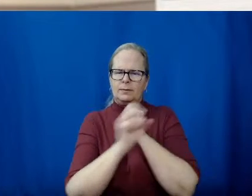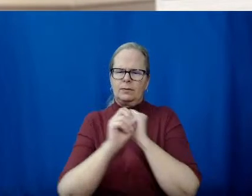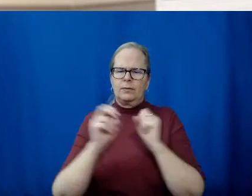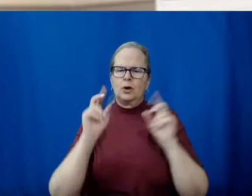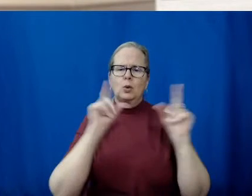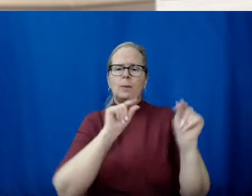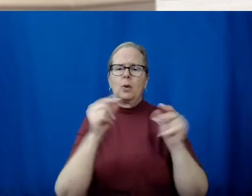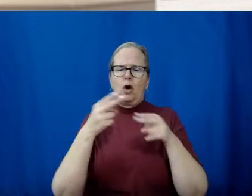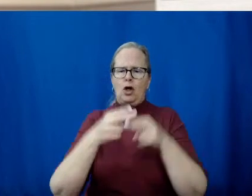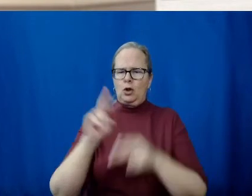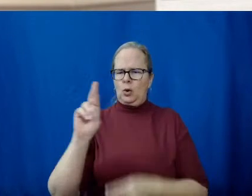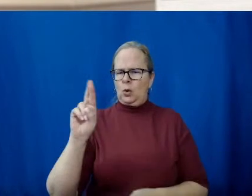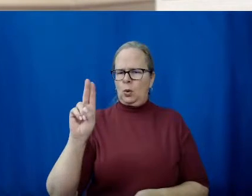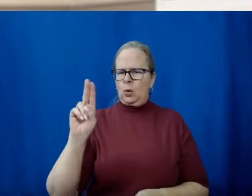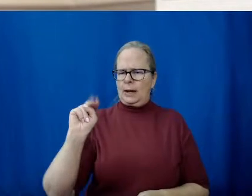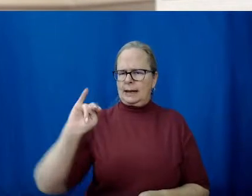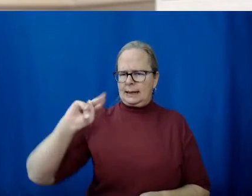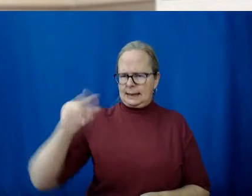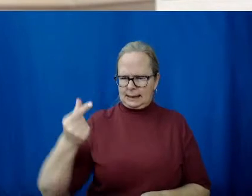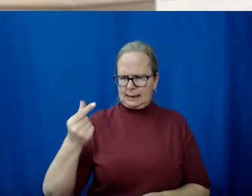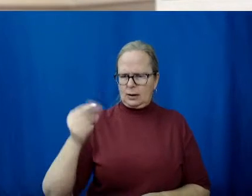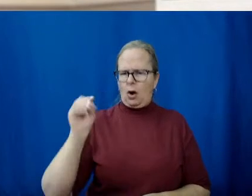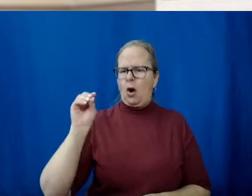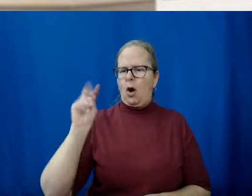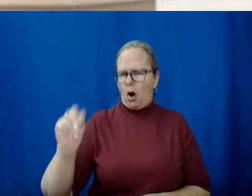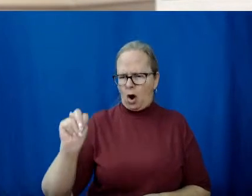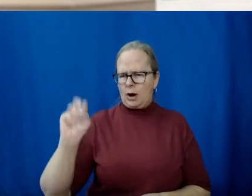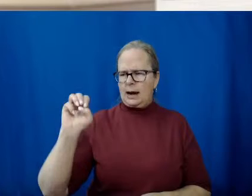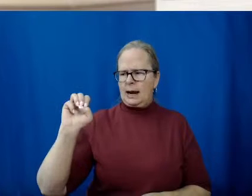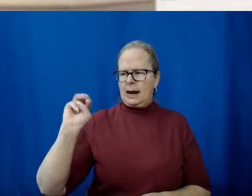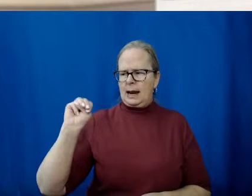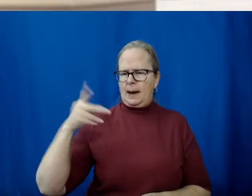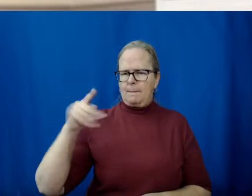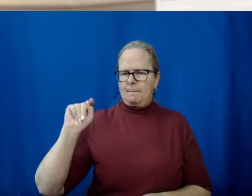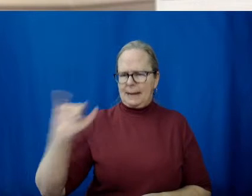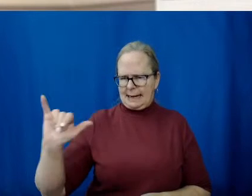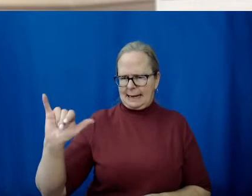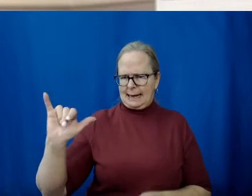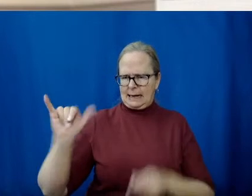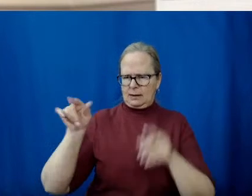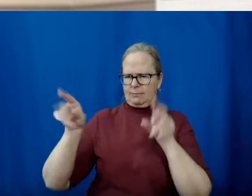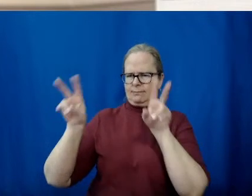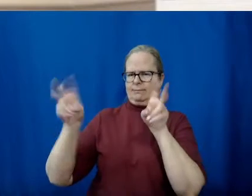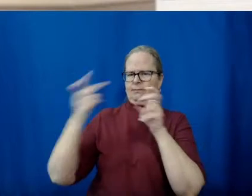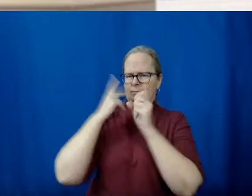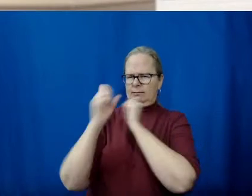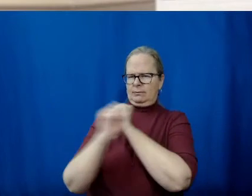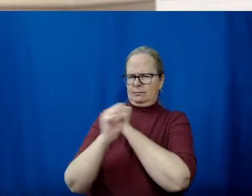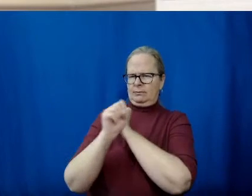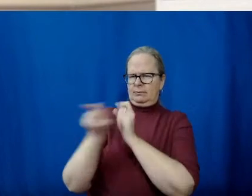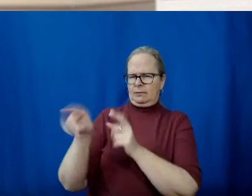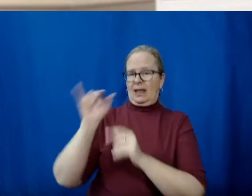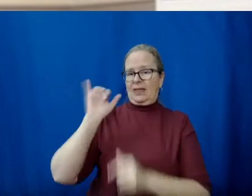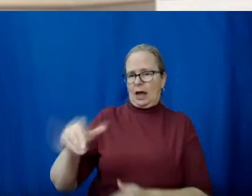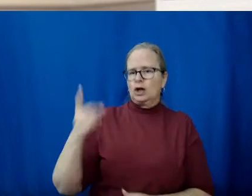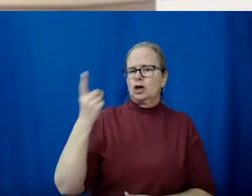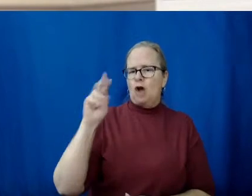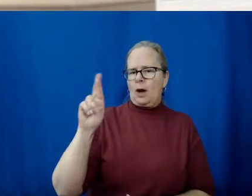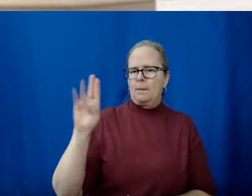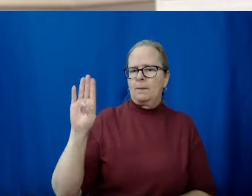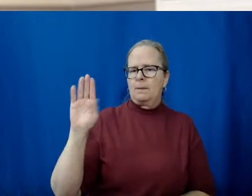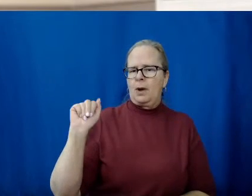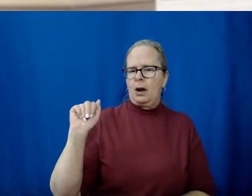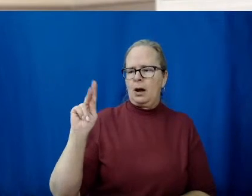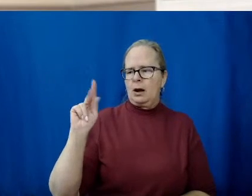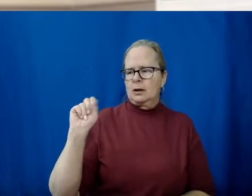featured tonight on The National, and an incredible interview and an incredible campaign drawing attention to how hard